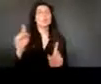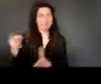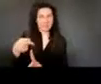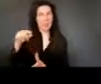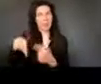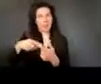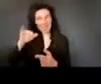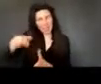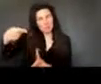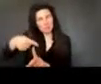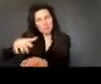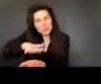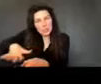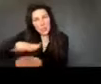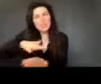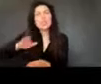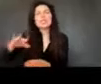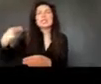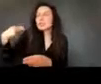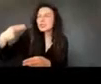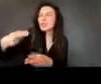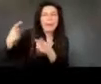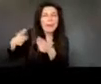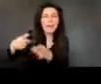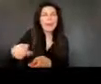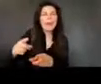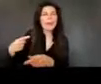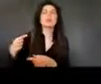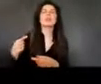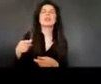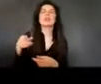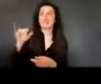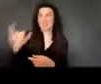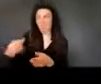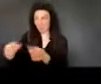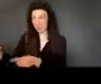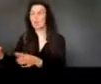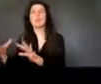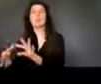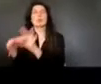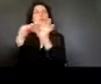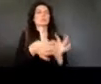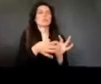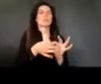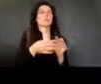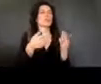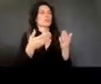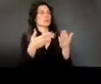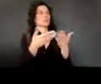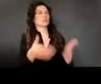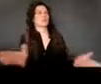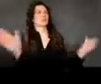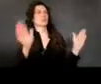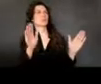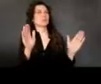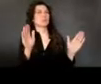about unraveling its history and making some global connections to a space that is, I